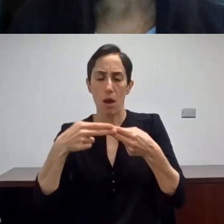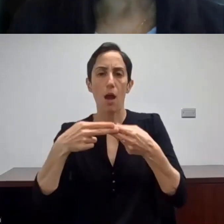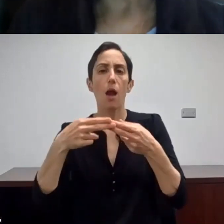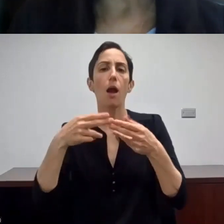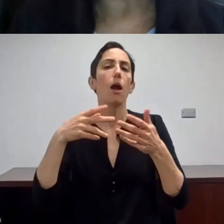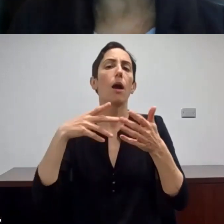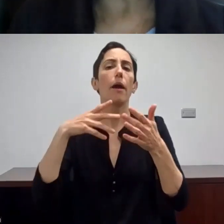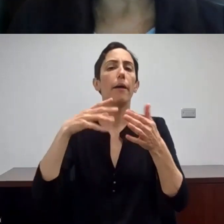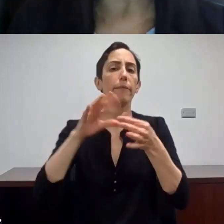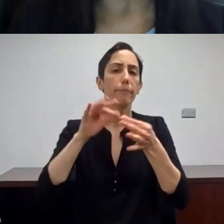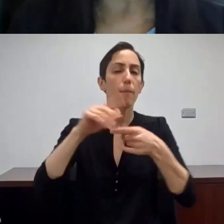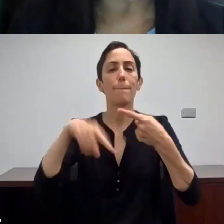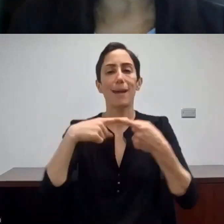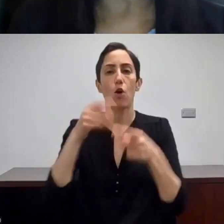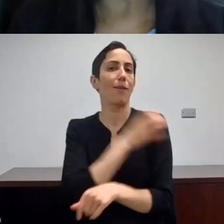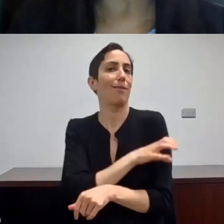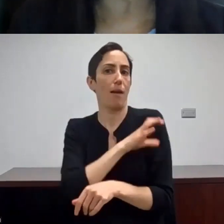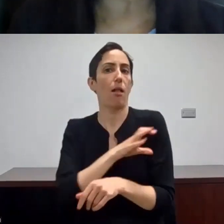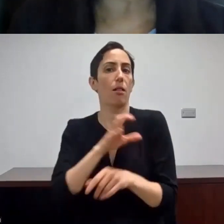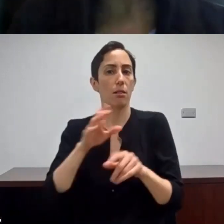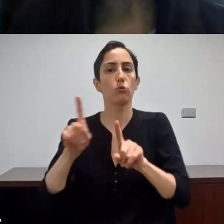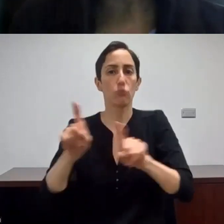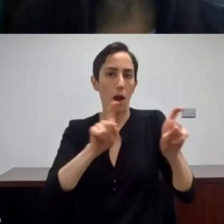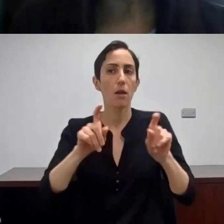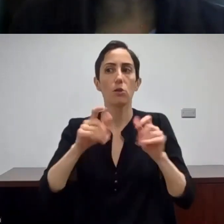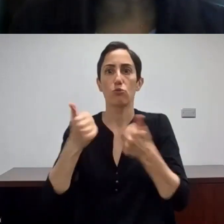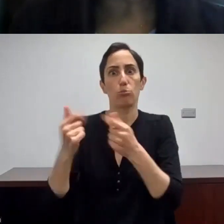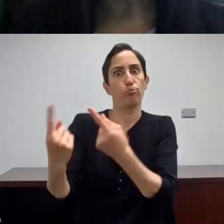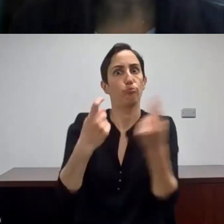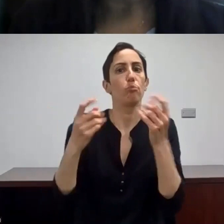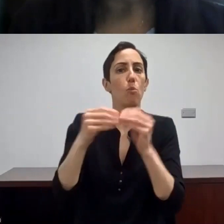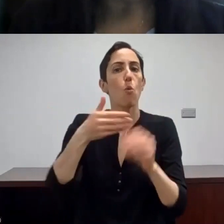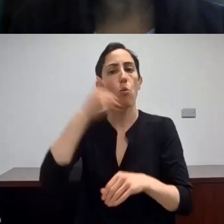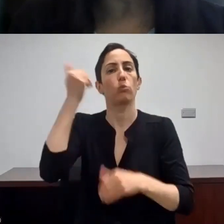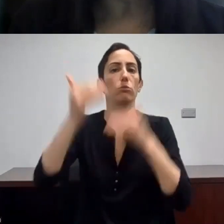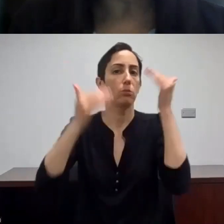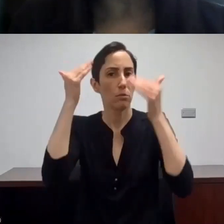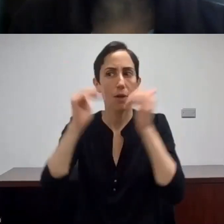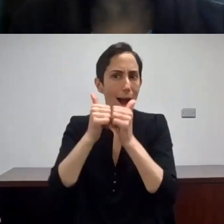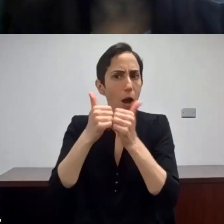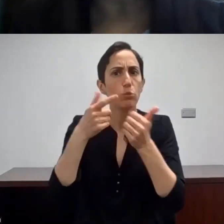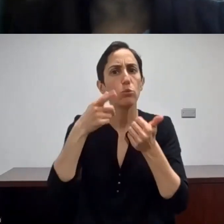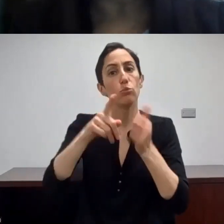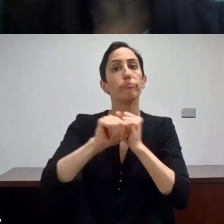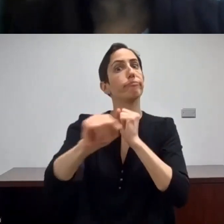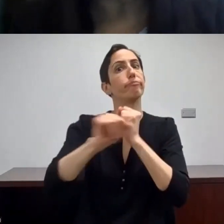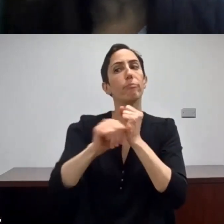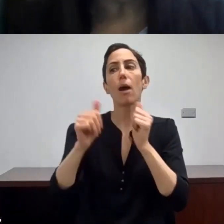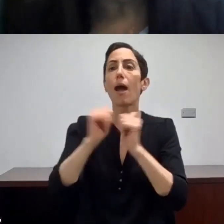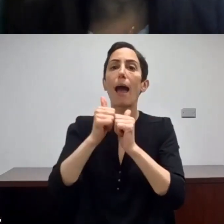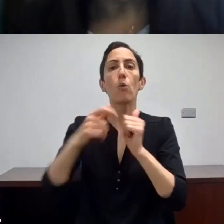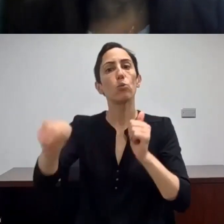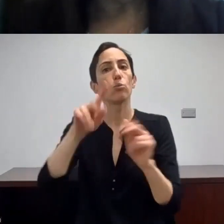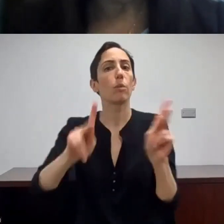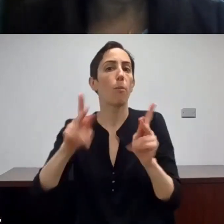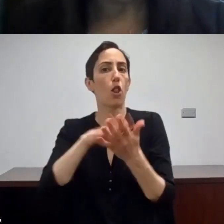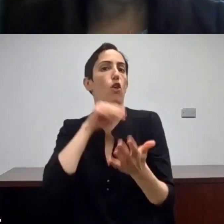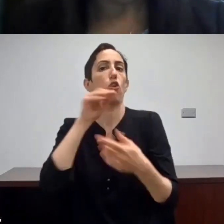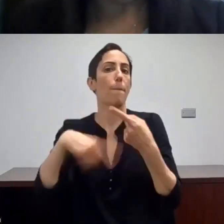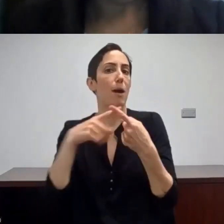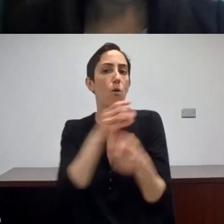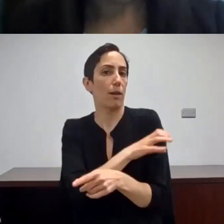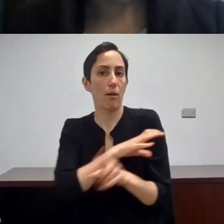trials. So how do patients learn about clinical trials, and are there any currently open in our area? Oh yeah, that's a